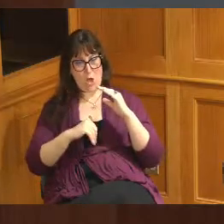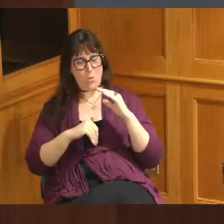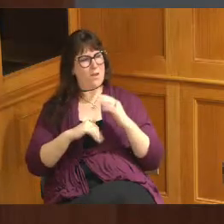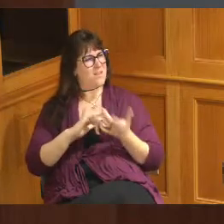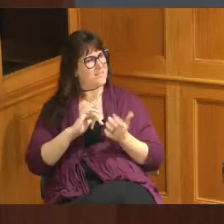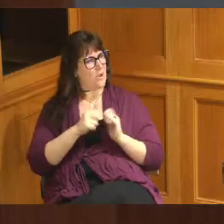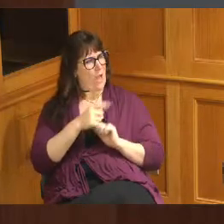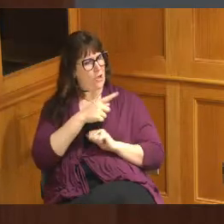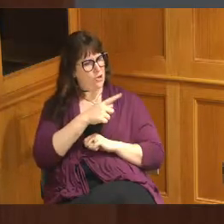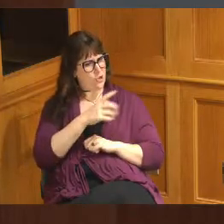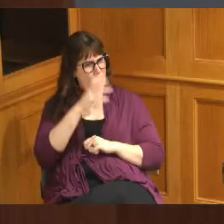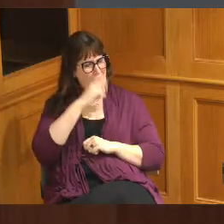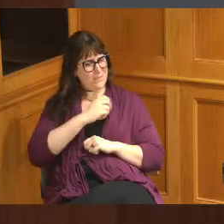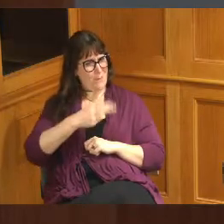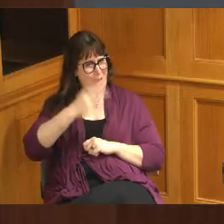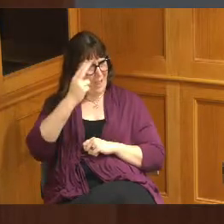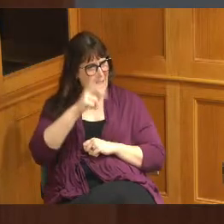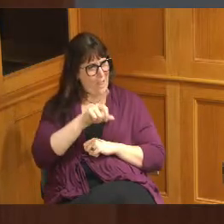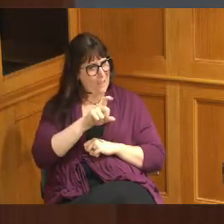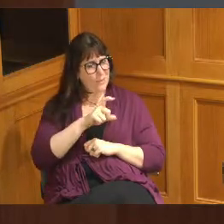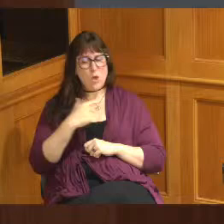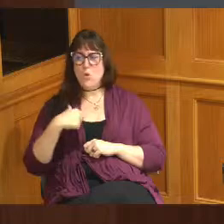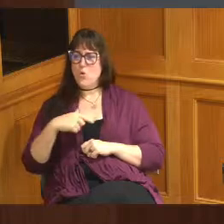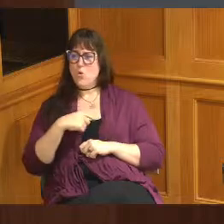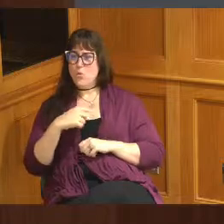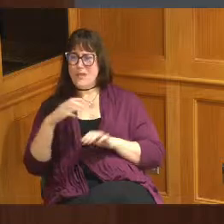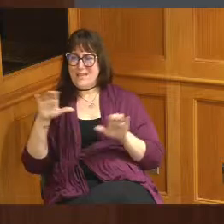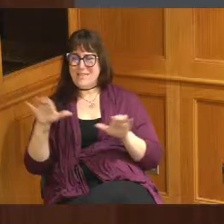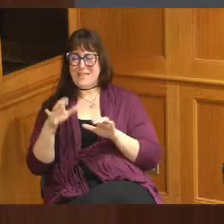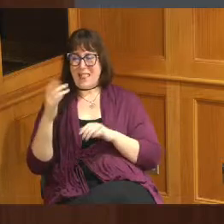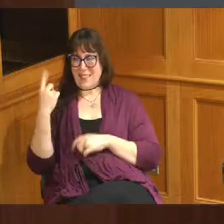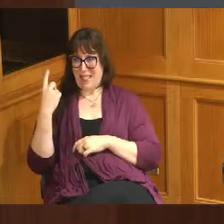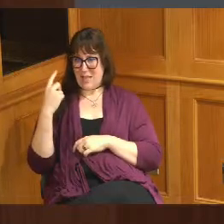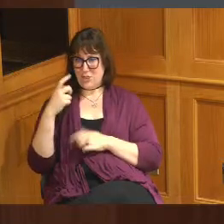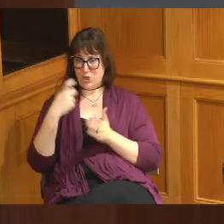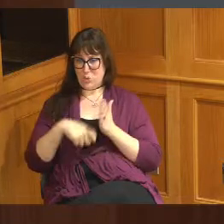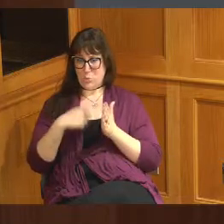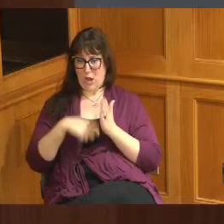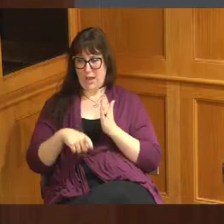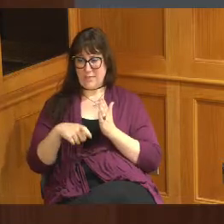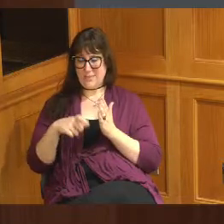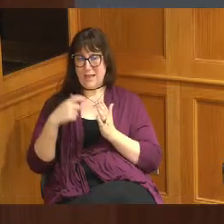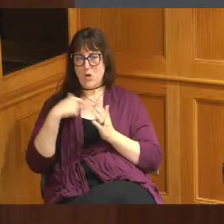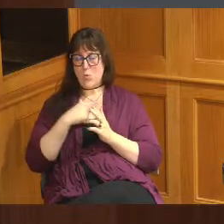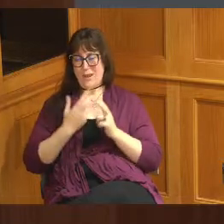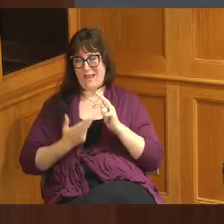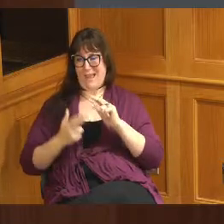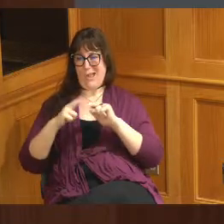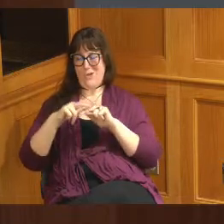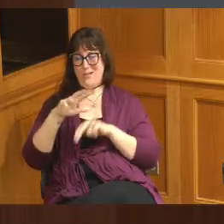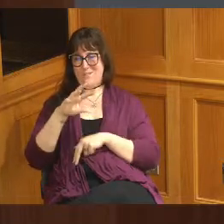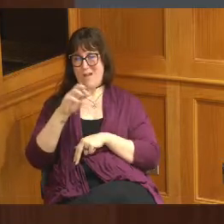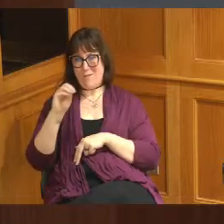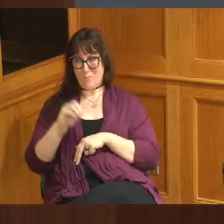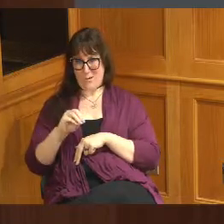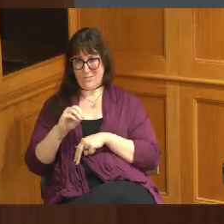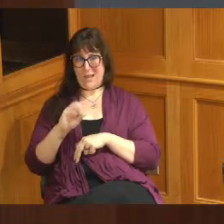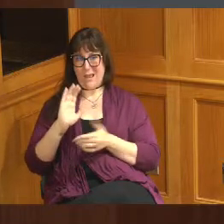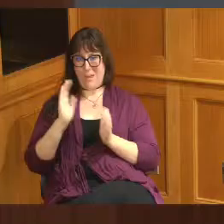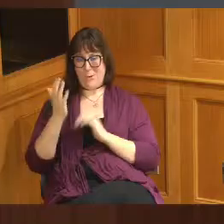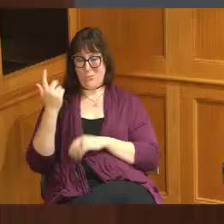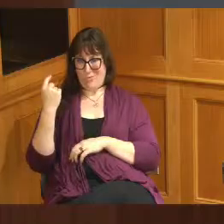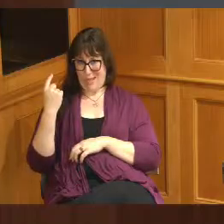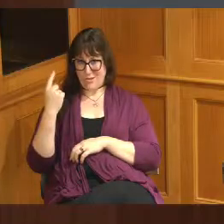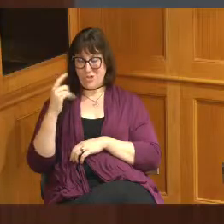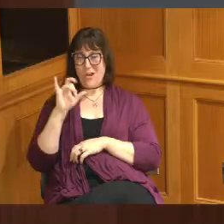guys get so high? What we did is we took last year's price and we added about a 5% increase on what we paid last year. Mhm.